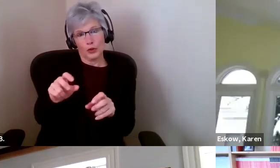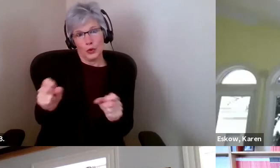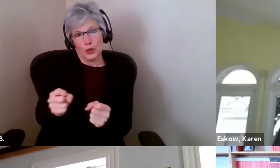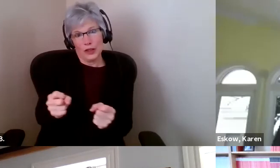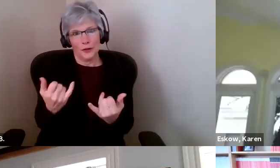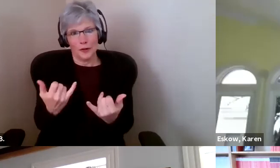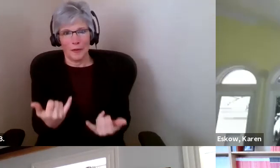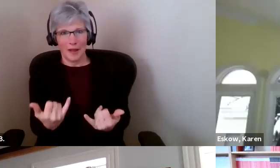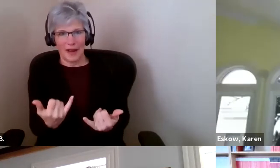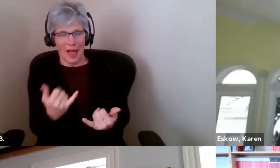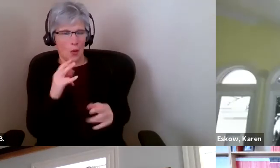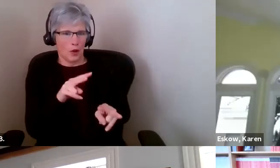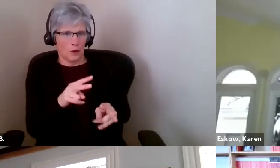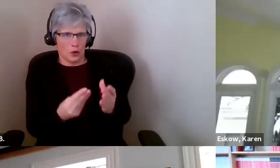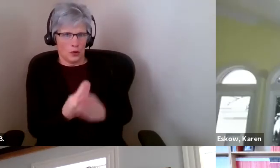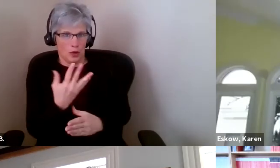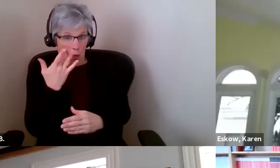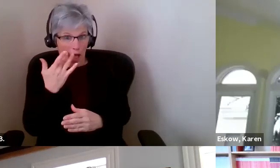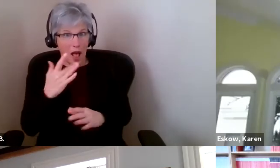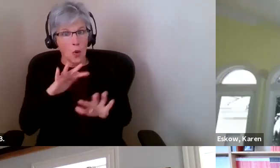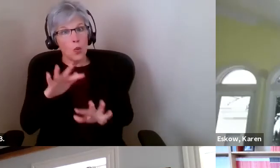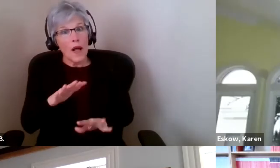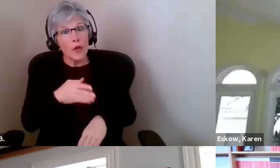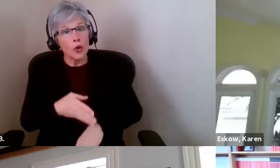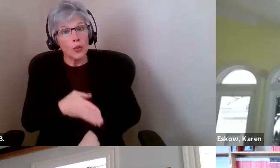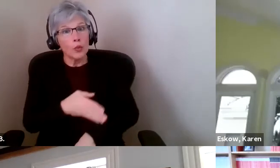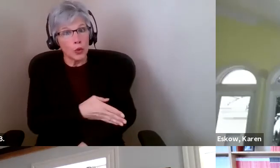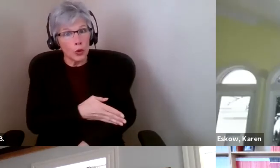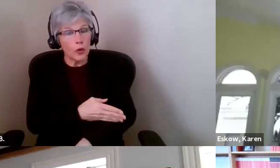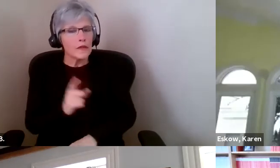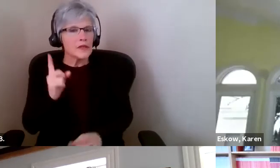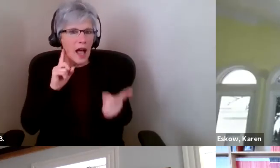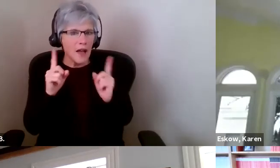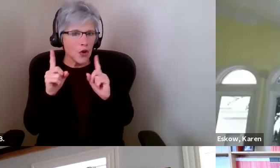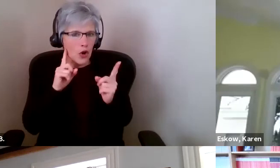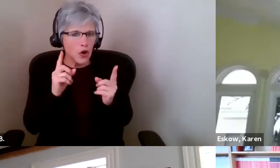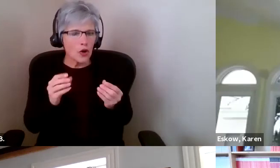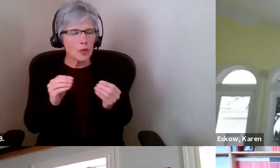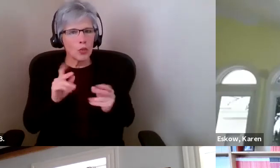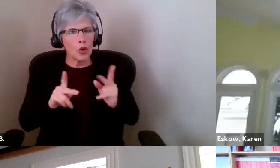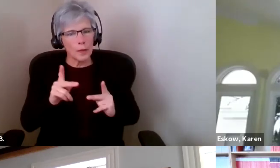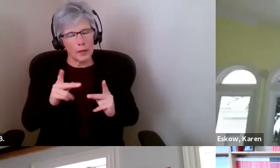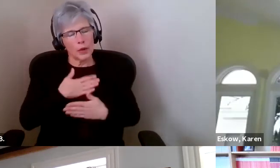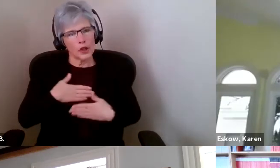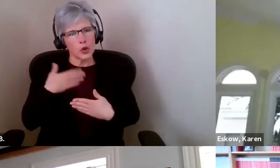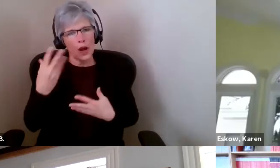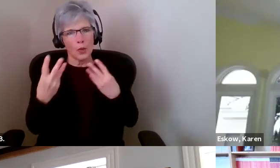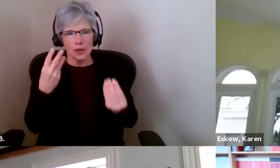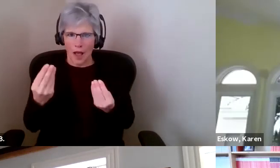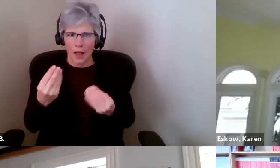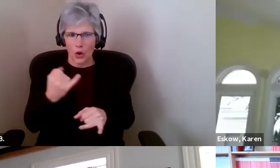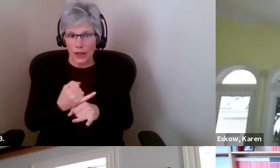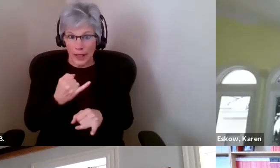because as the weather does improve, I've heard that a lot of people do, you know, enjoy the outdoors on campus, and they do